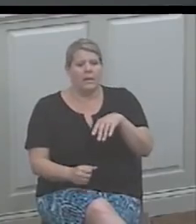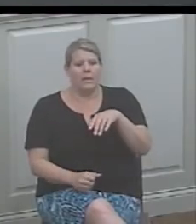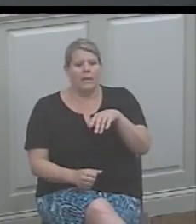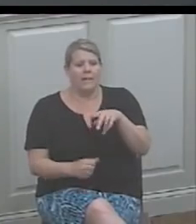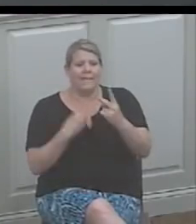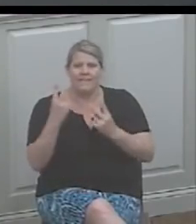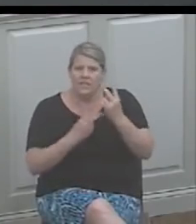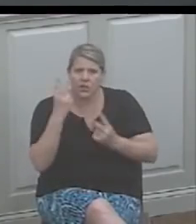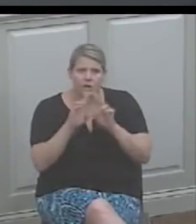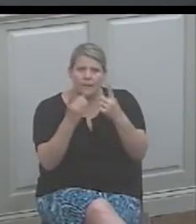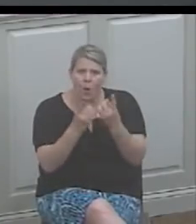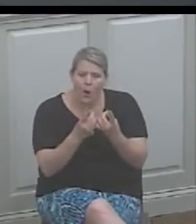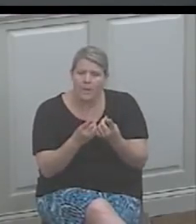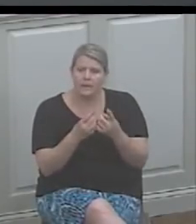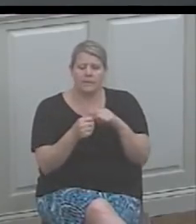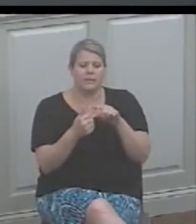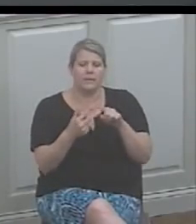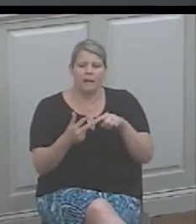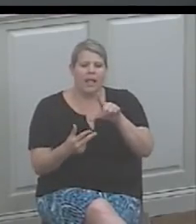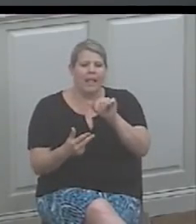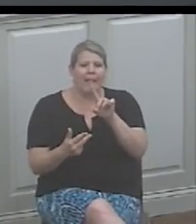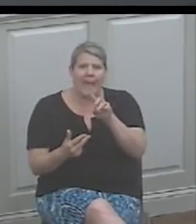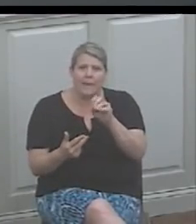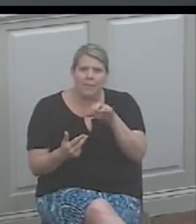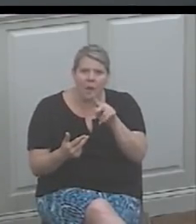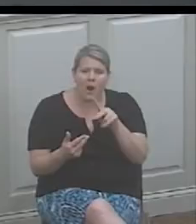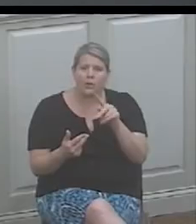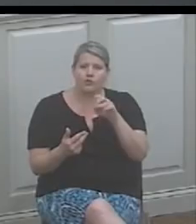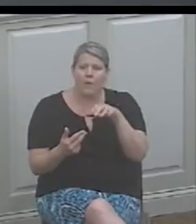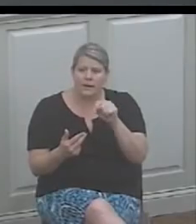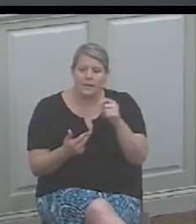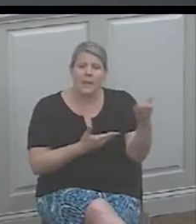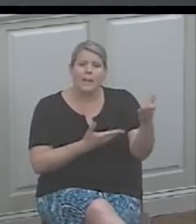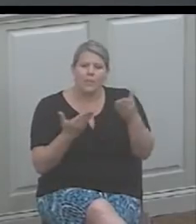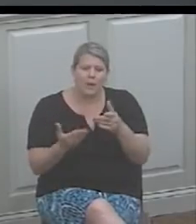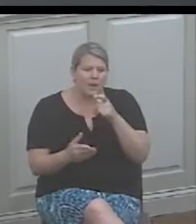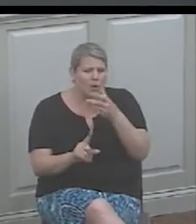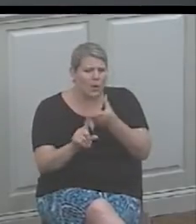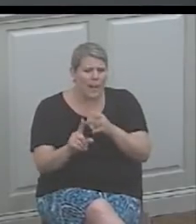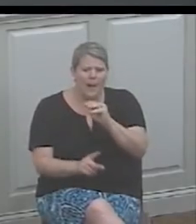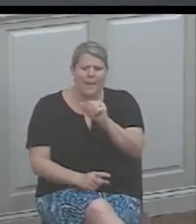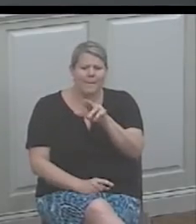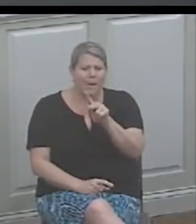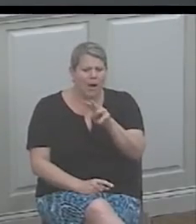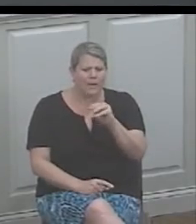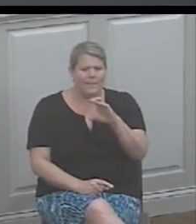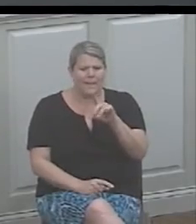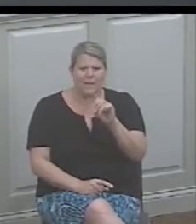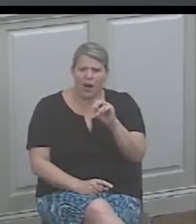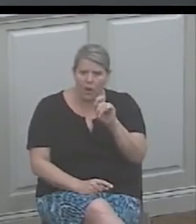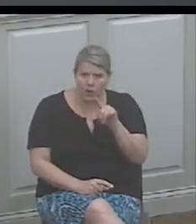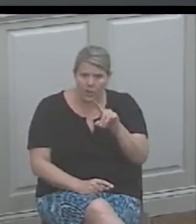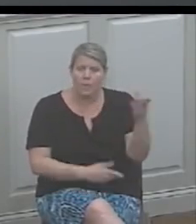Jennifer Kirshner, the Boyle Landmark Trust and those partners are bringing Mark McDonald, the president of the Georgia Trust, back